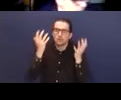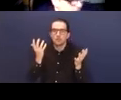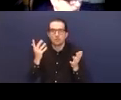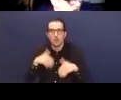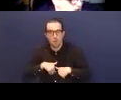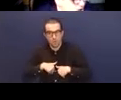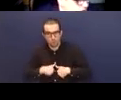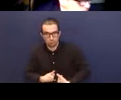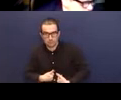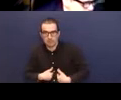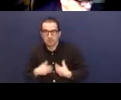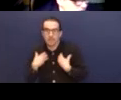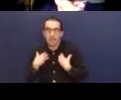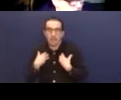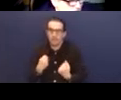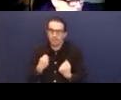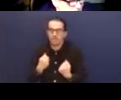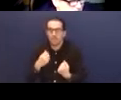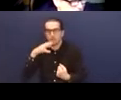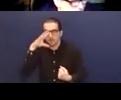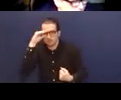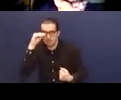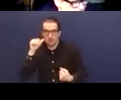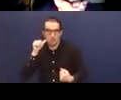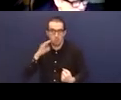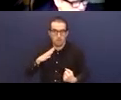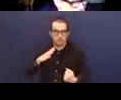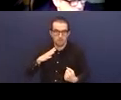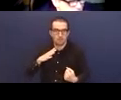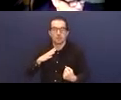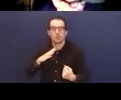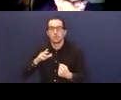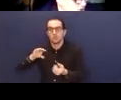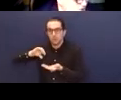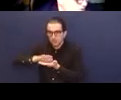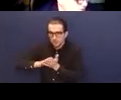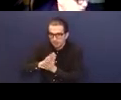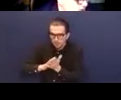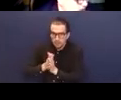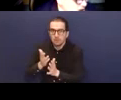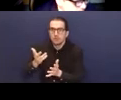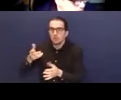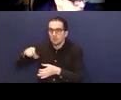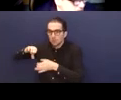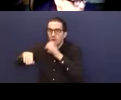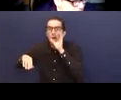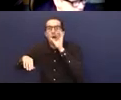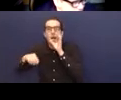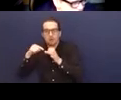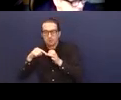energy, on infrastructure, on consumption and production,